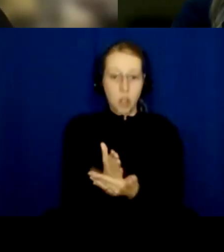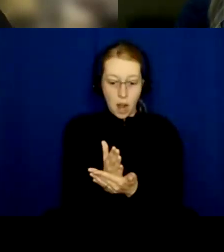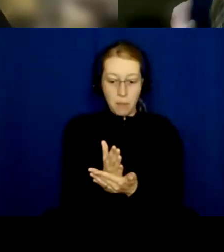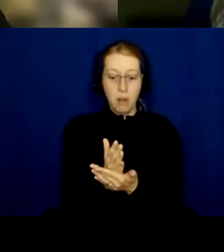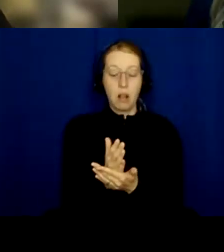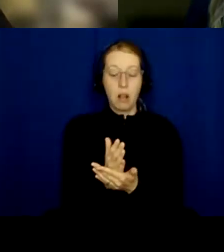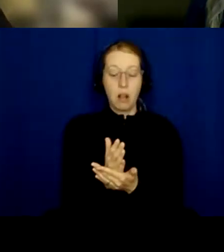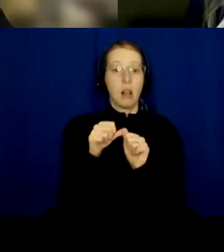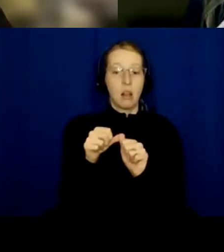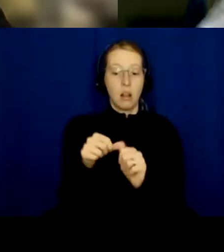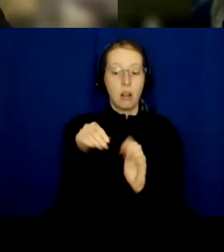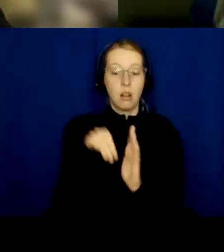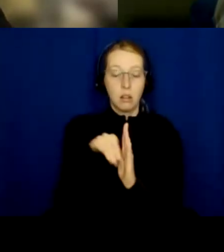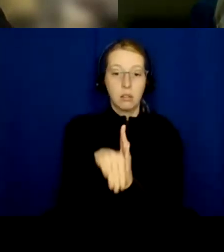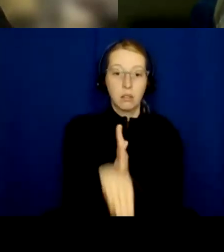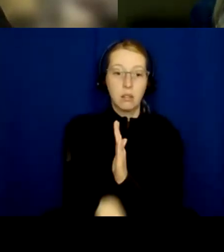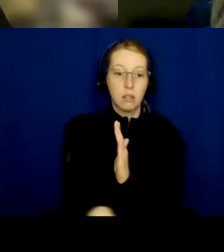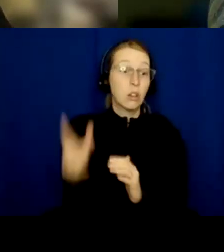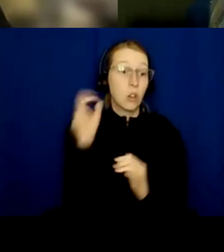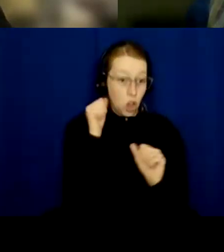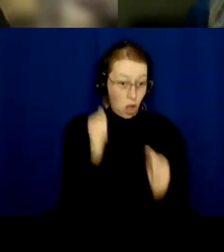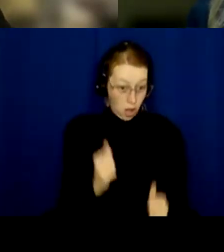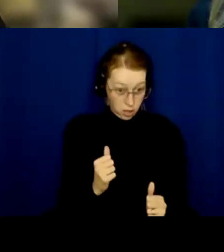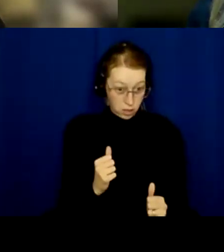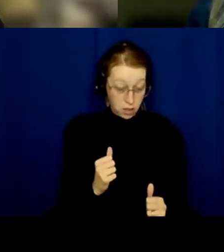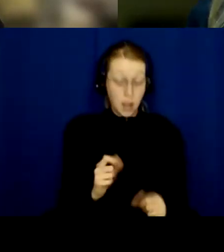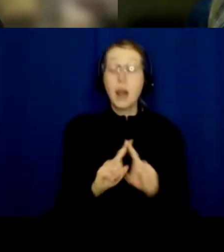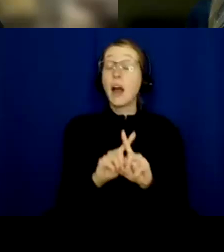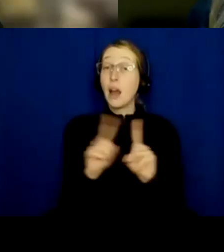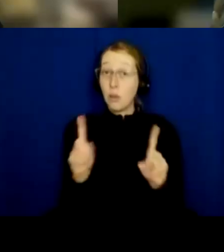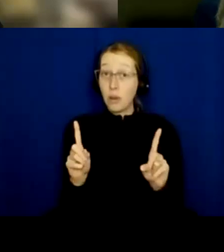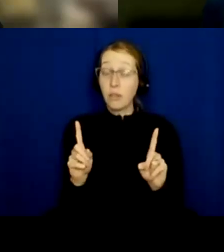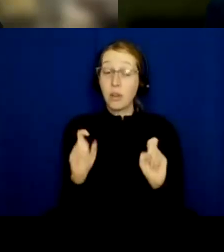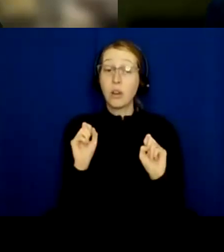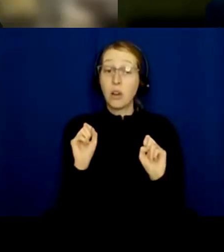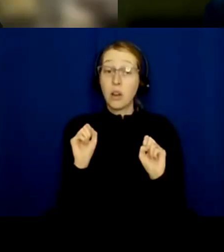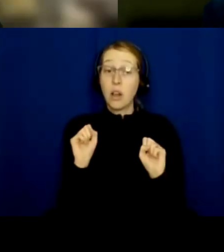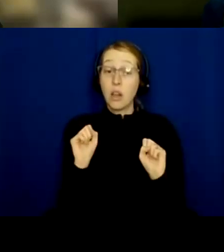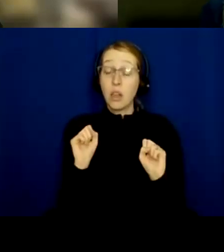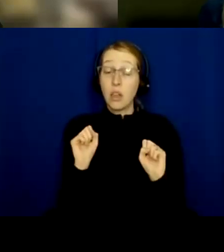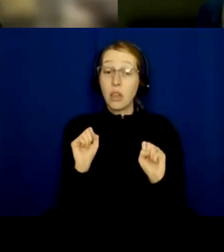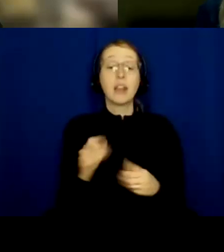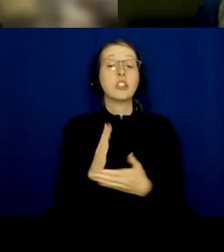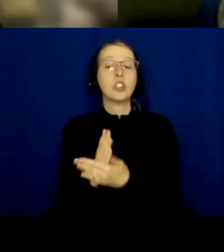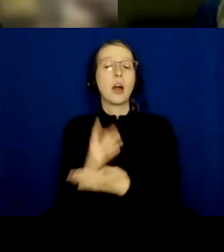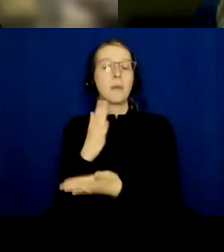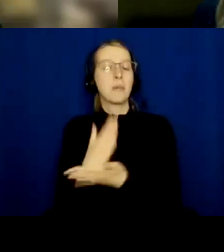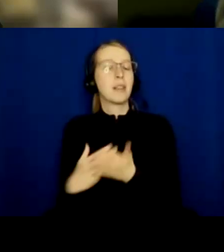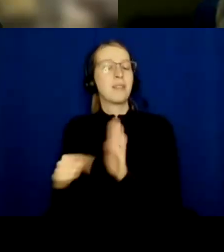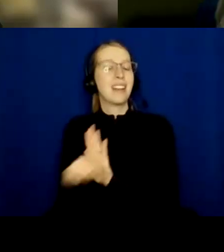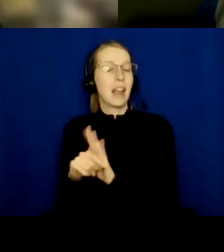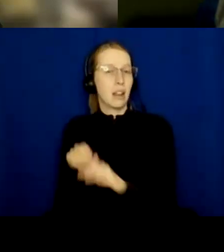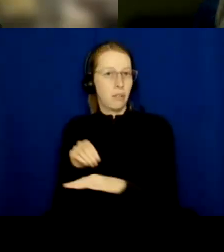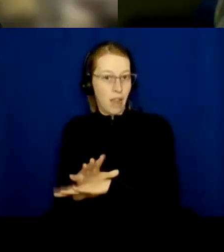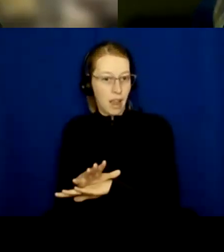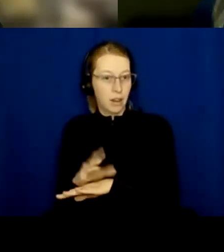prevent some of the negative effects that might occur with untreating the hearing loss, like we talked about,